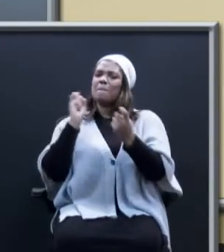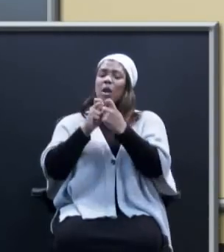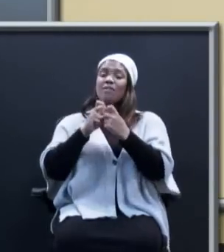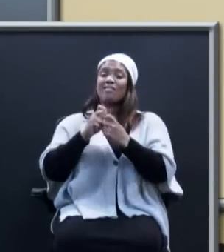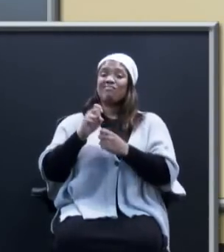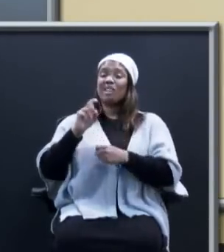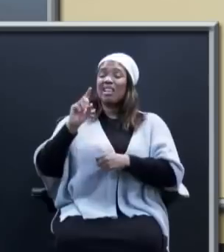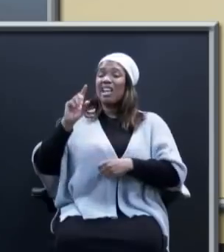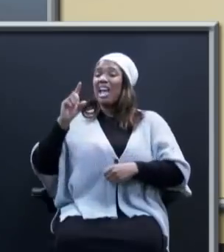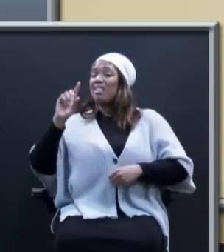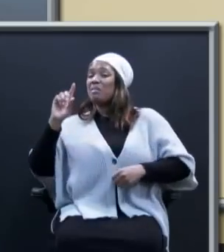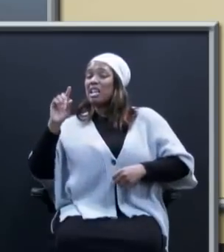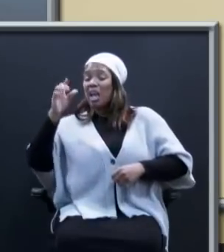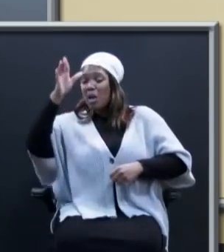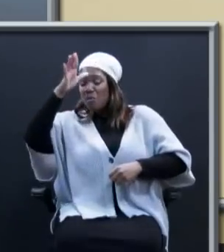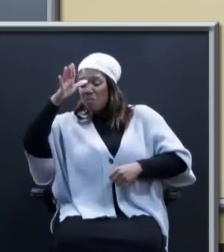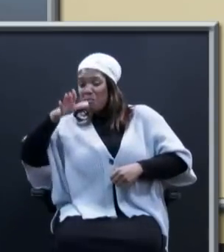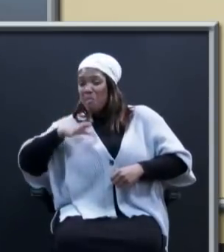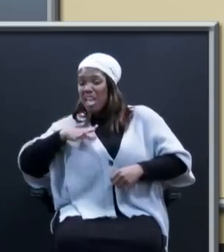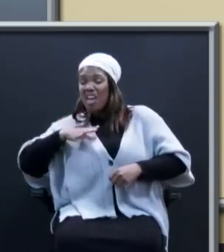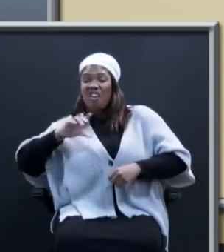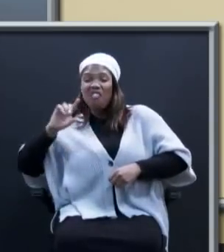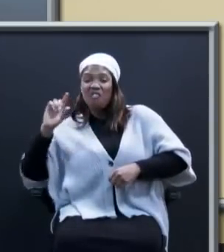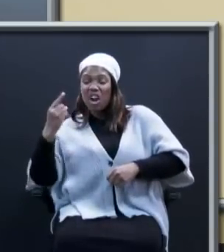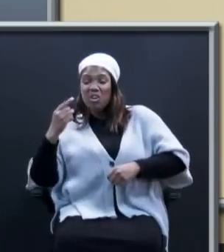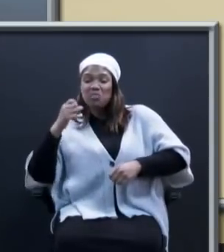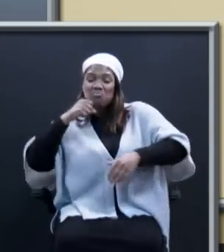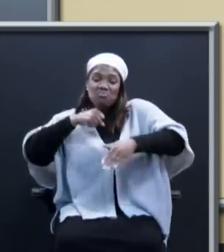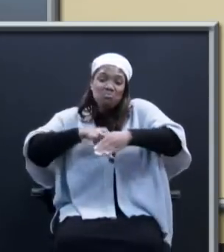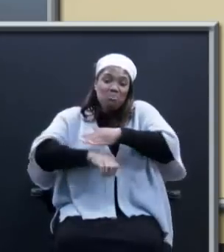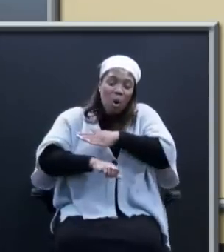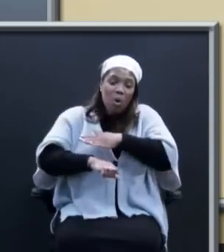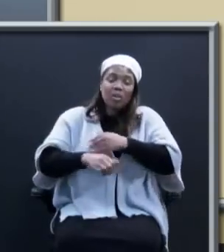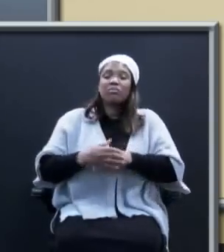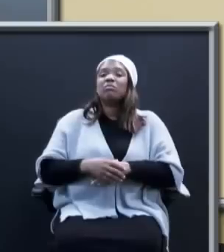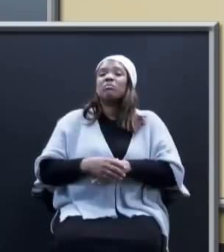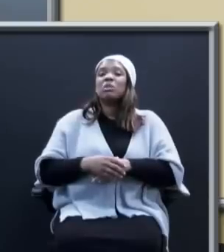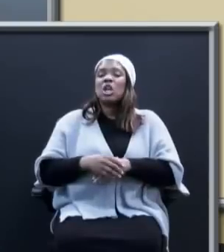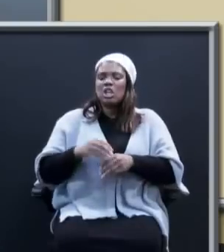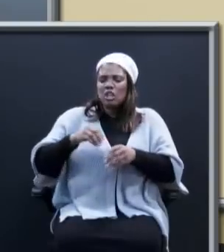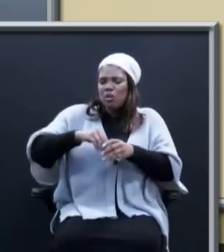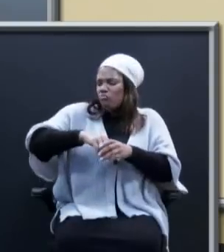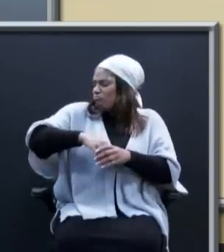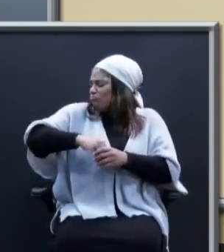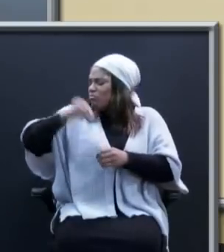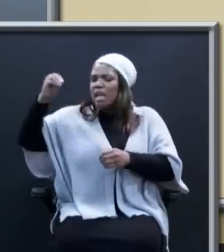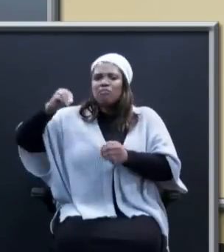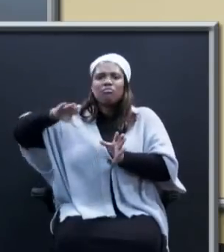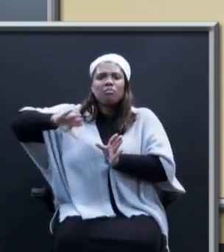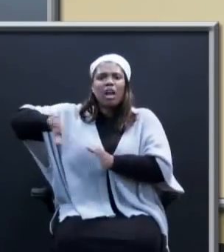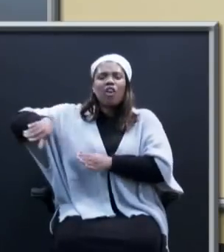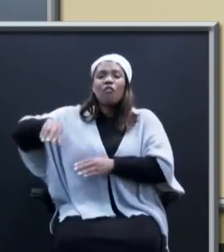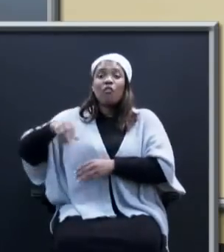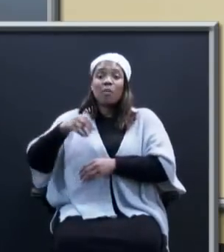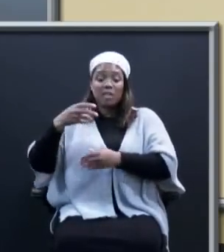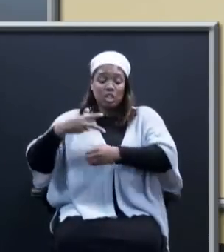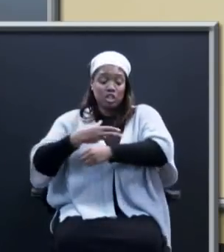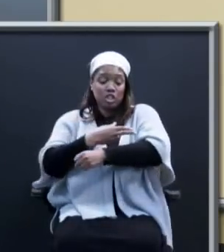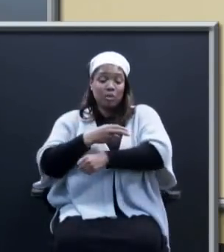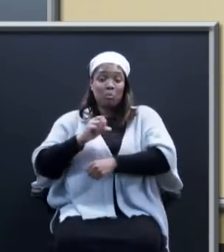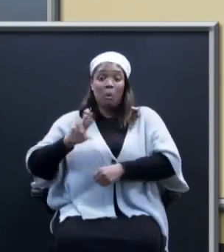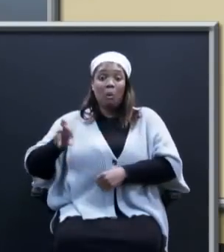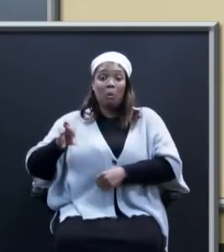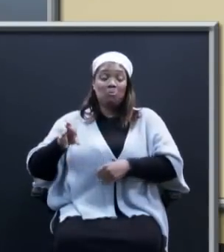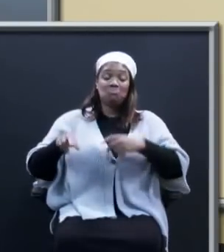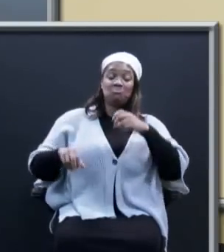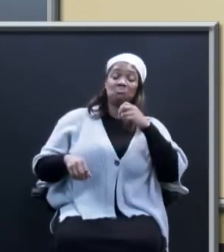year. Got to be a male, and it's got to be the firstborn. Go ahead and read. You shall take it out from the sheep or from the goat. Uh-huh. And you shall